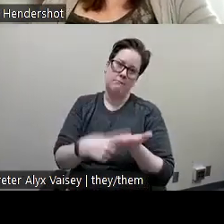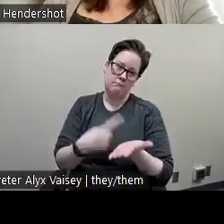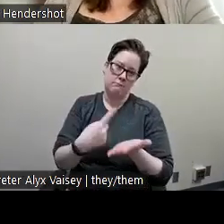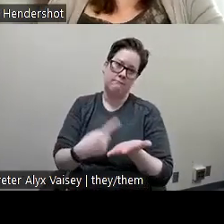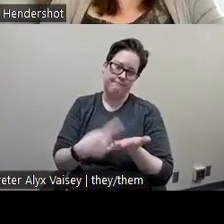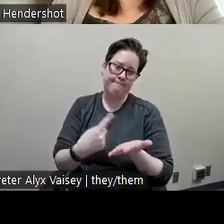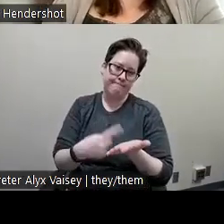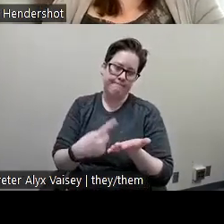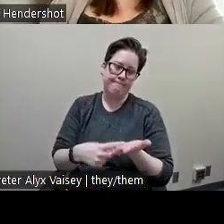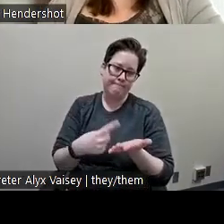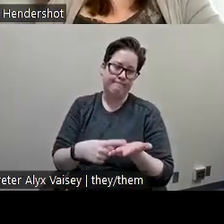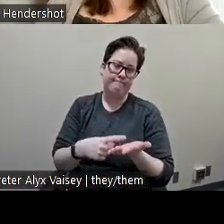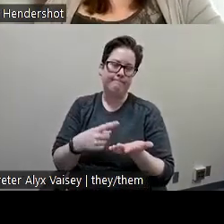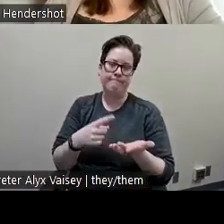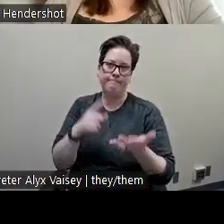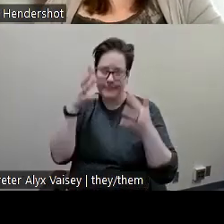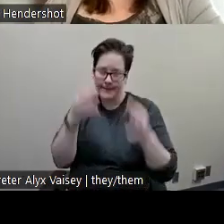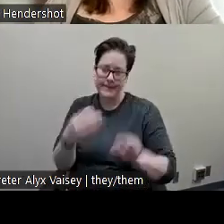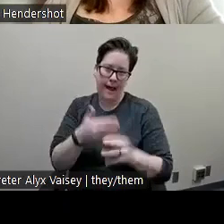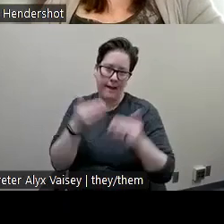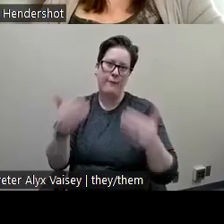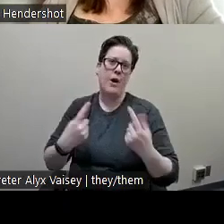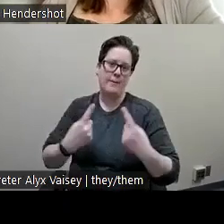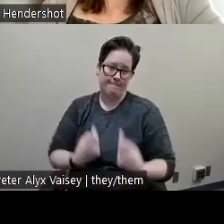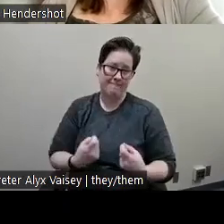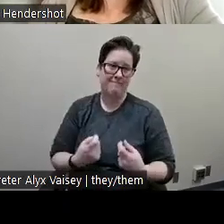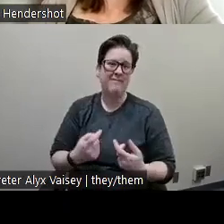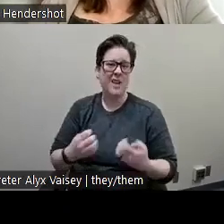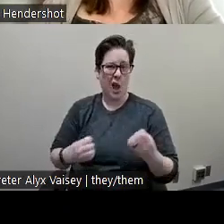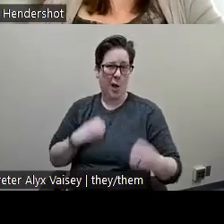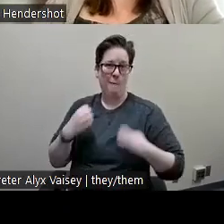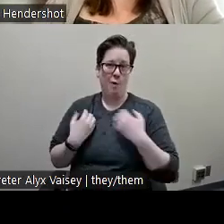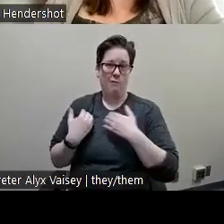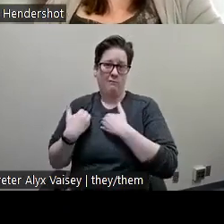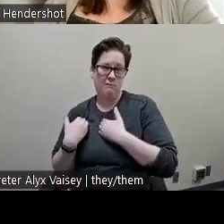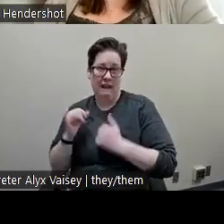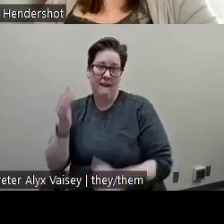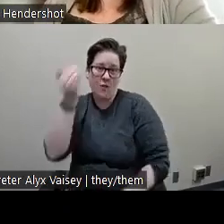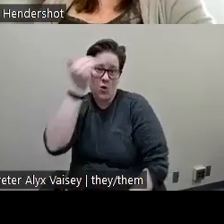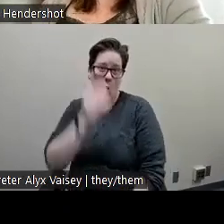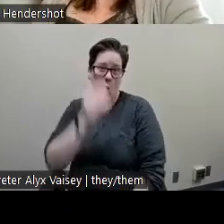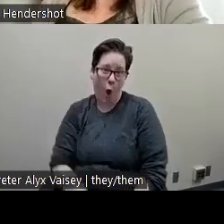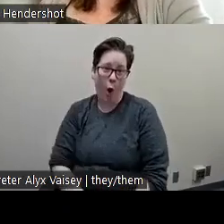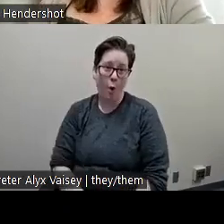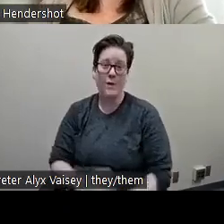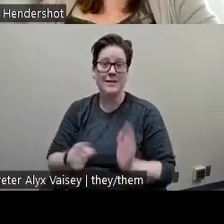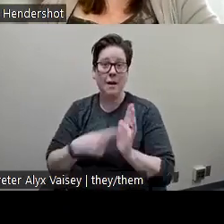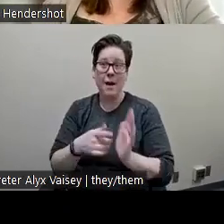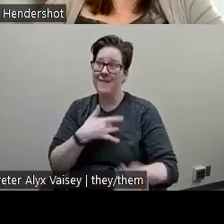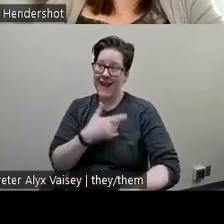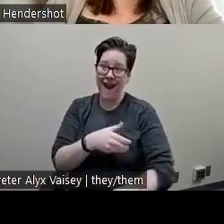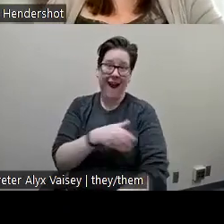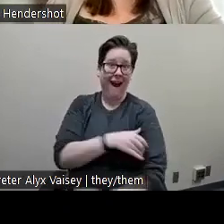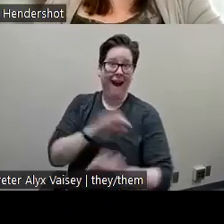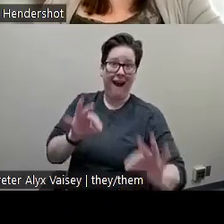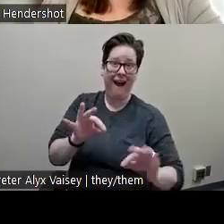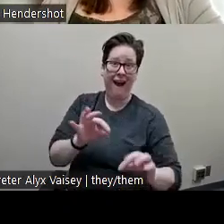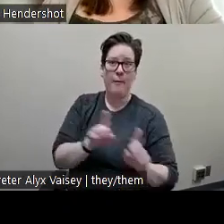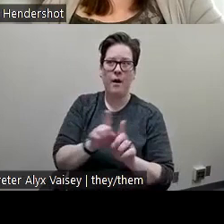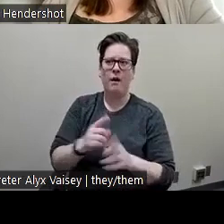to proceeding. Again, the emotional burden that comes with knowledge. So it can be empowering, but it can also be very